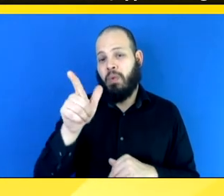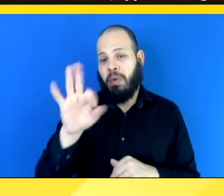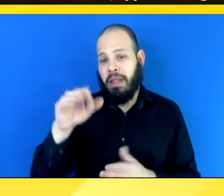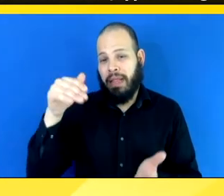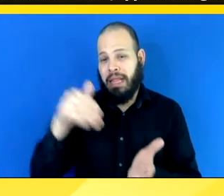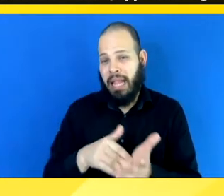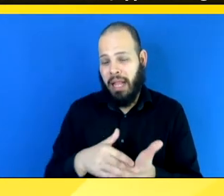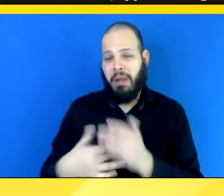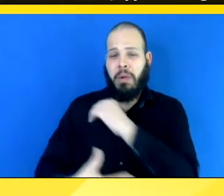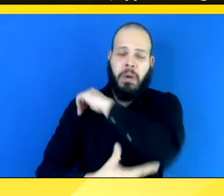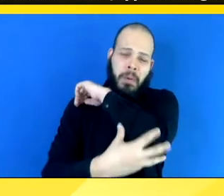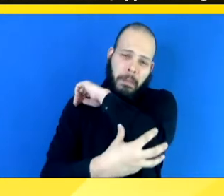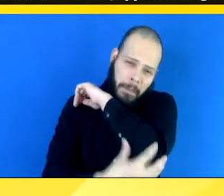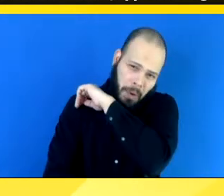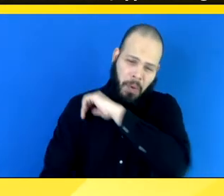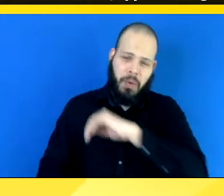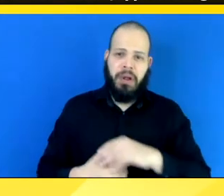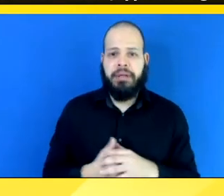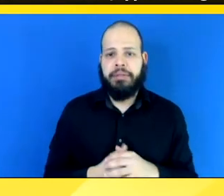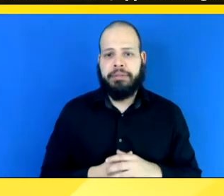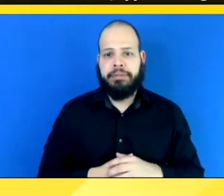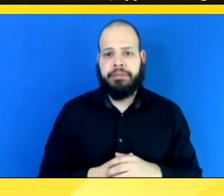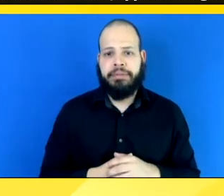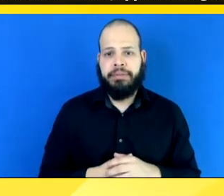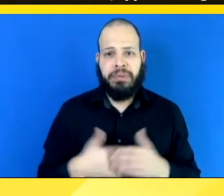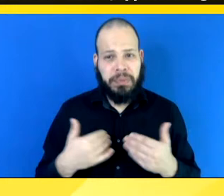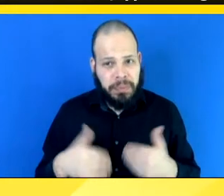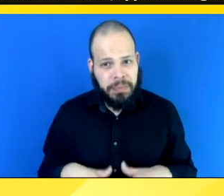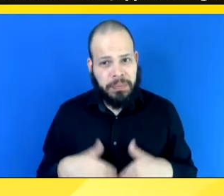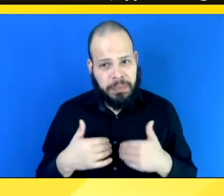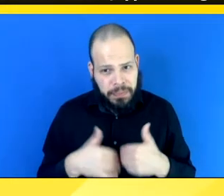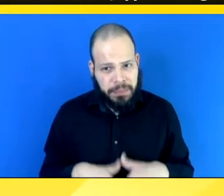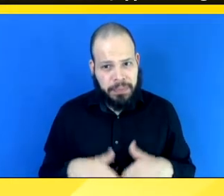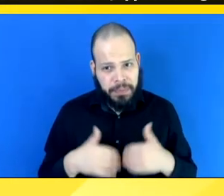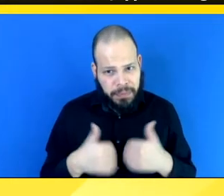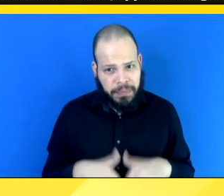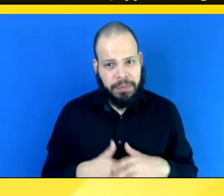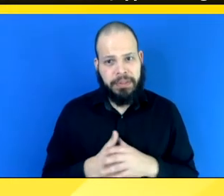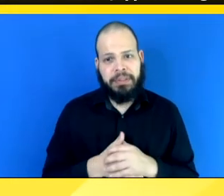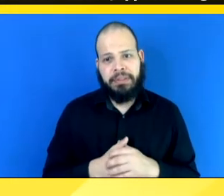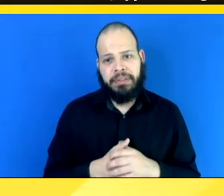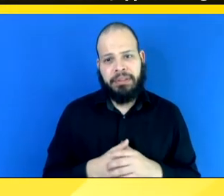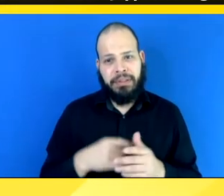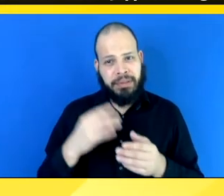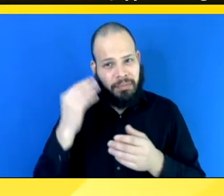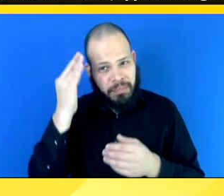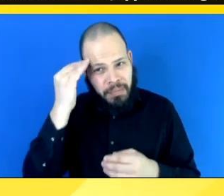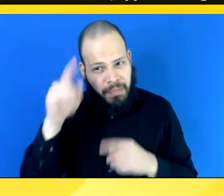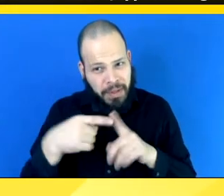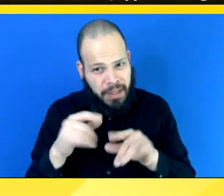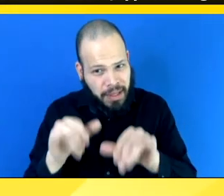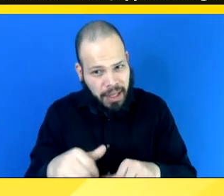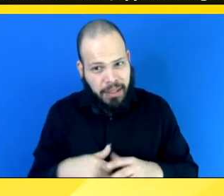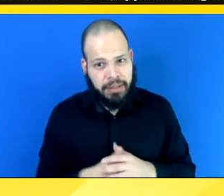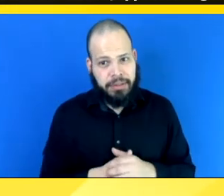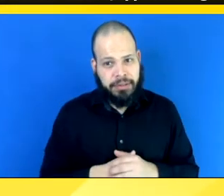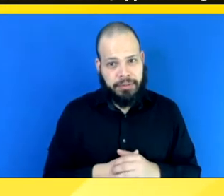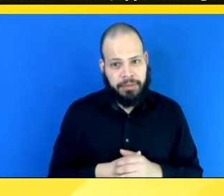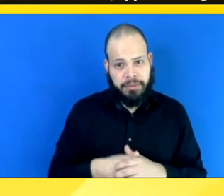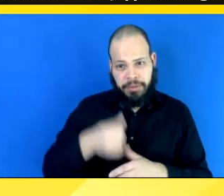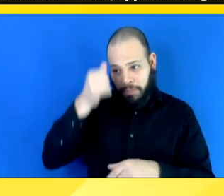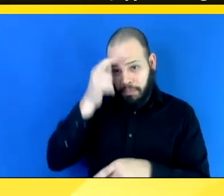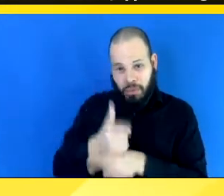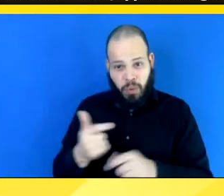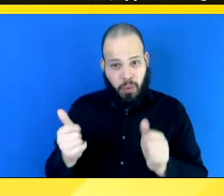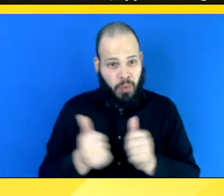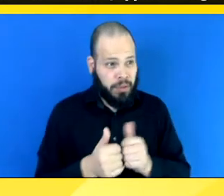yeah, the seventh highest in the nation. I want to invite the pastor, because I'm a pastor. If he's standing with this brother was with me when we were in Winston-Salem. He's real